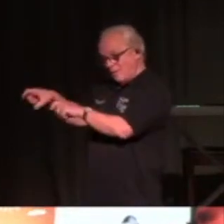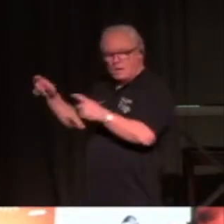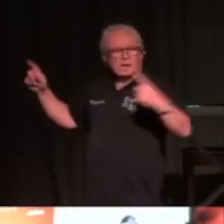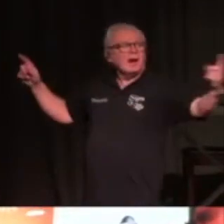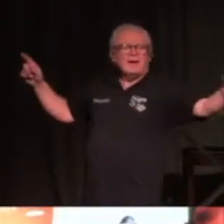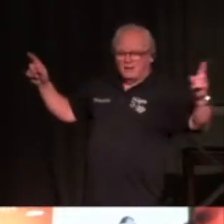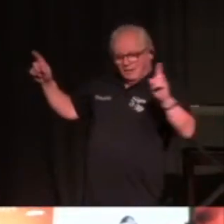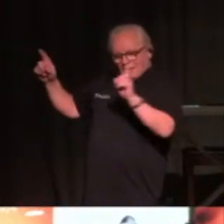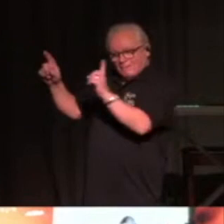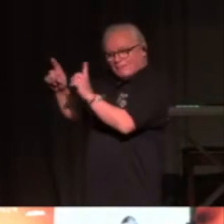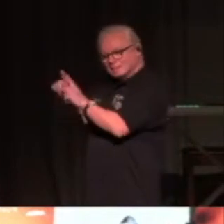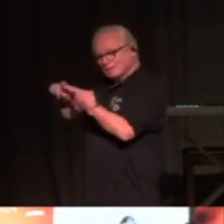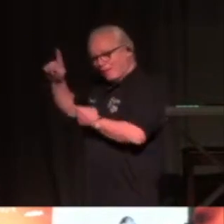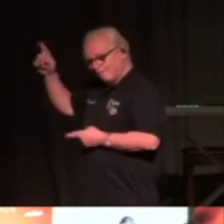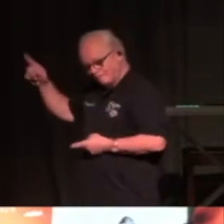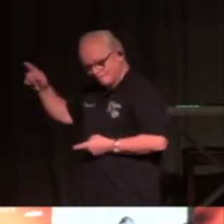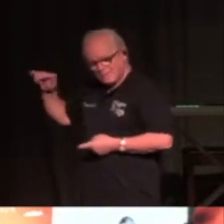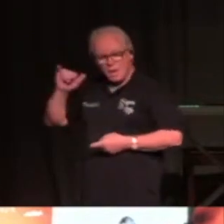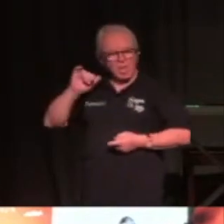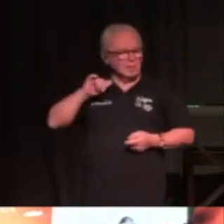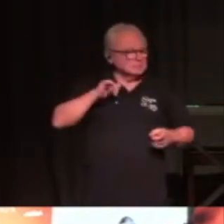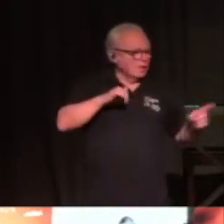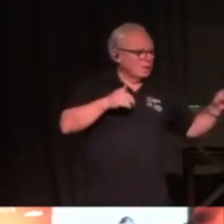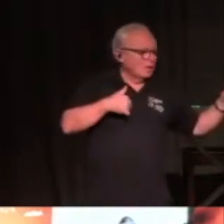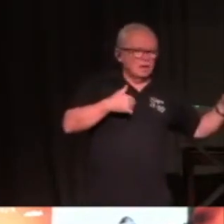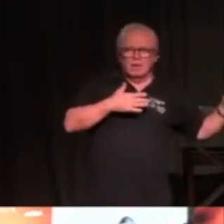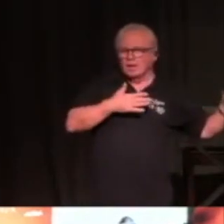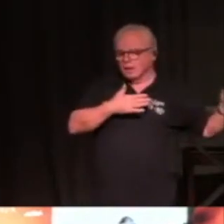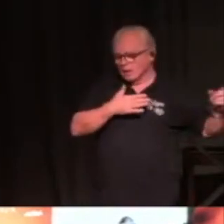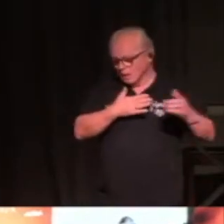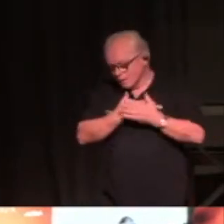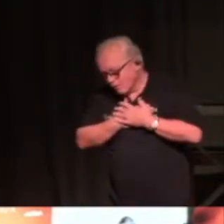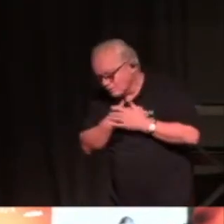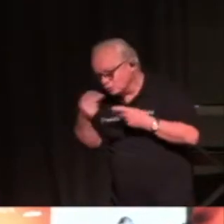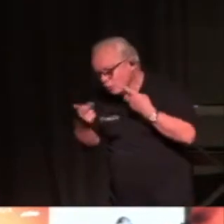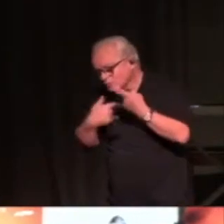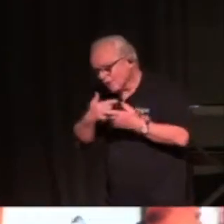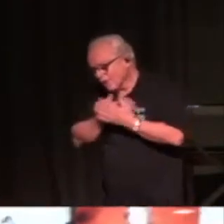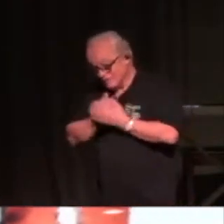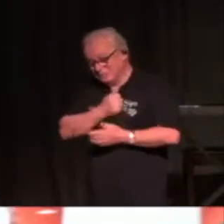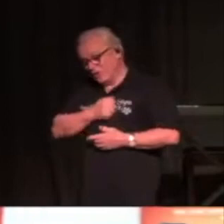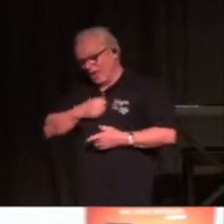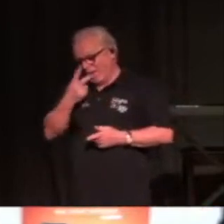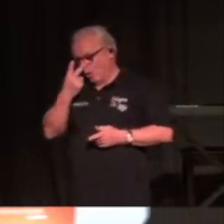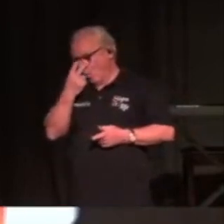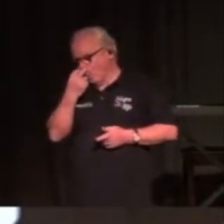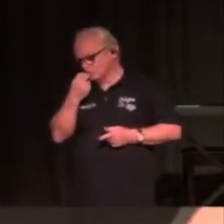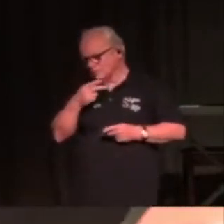And so there were times when we sung songs. Oh, I love doing love songs. I'm sorry, I like the old